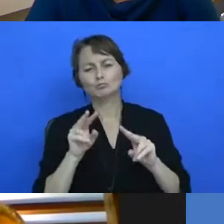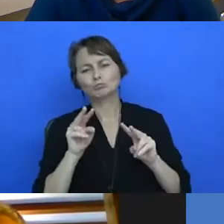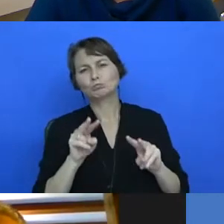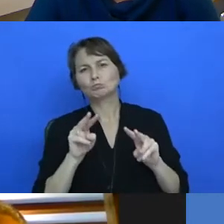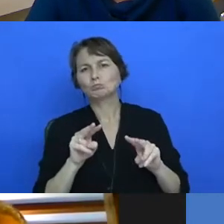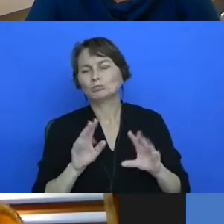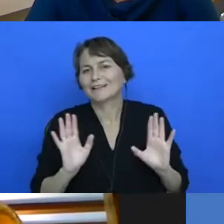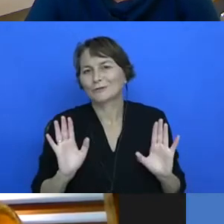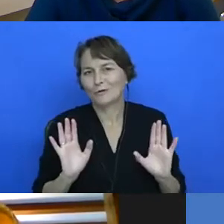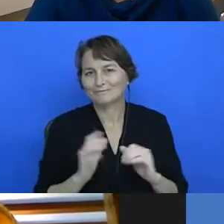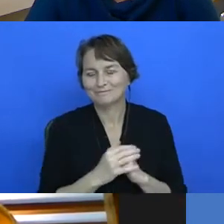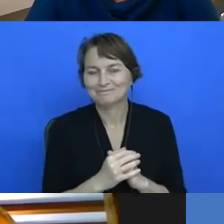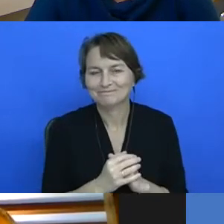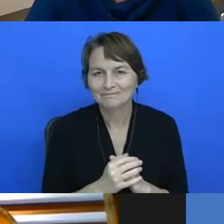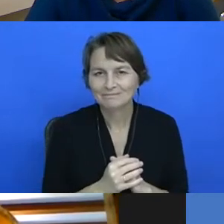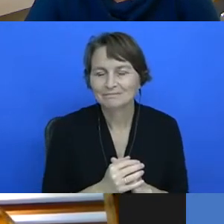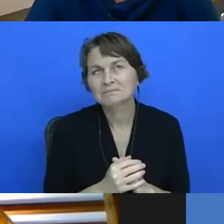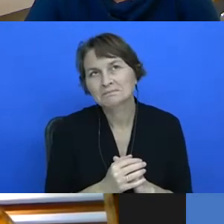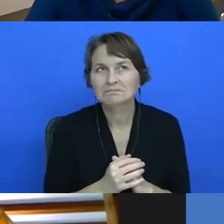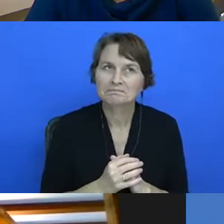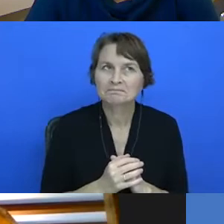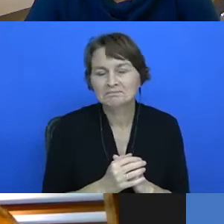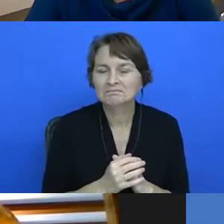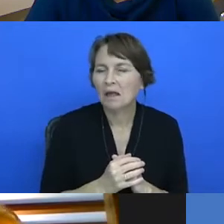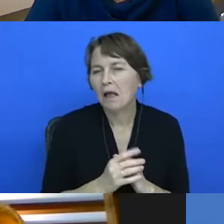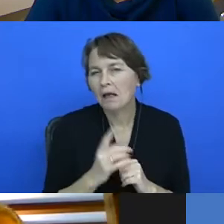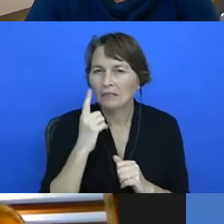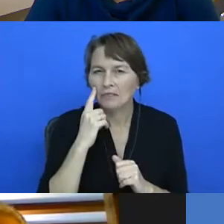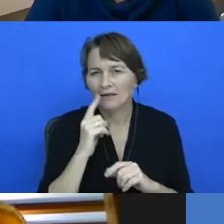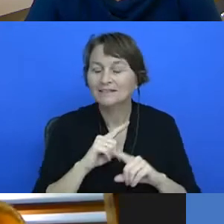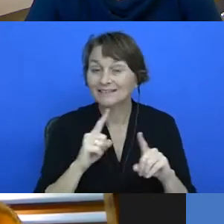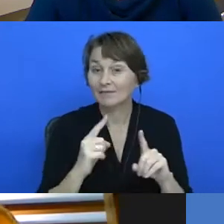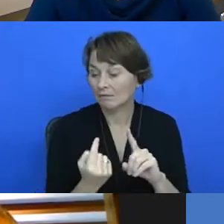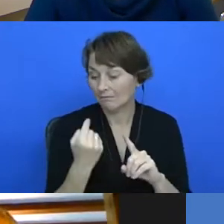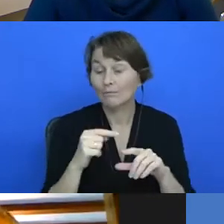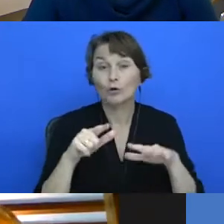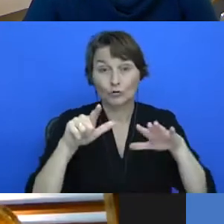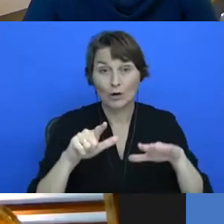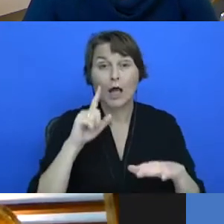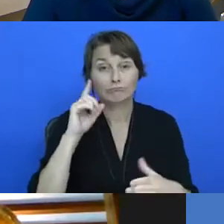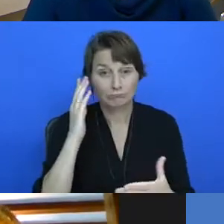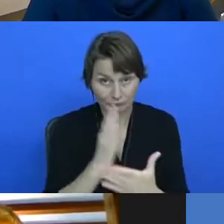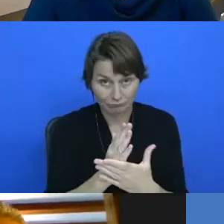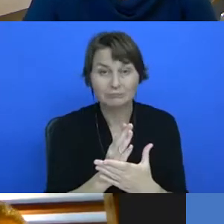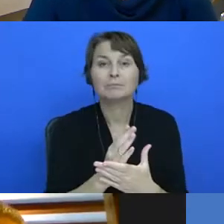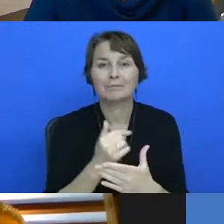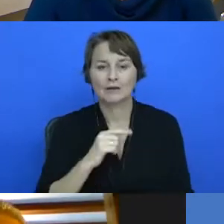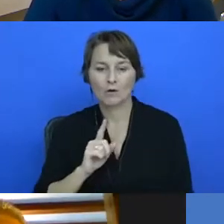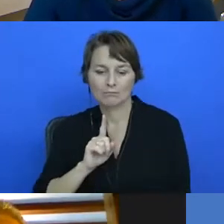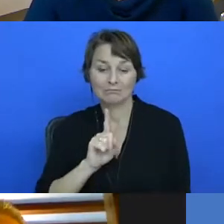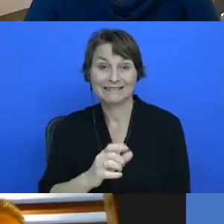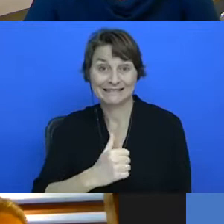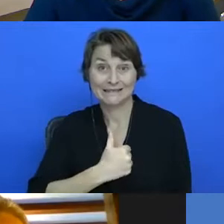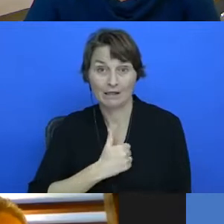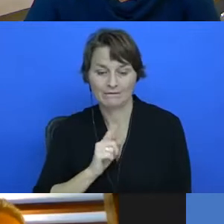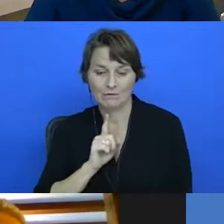Perhaps slightly differently. I mean, in July, I was able to get into my university and we were able to actually use university rooms.